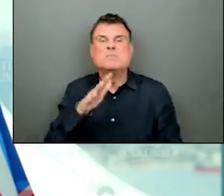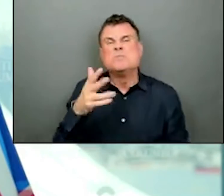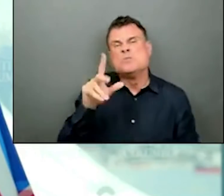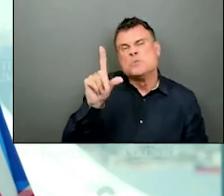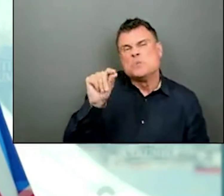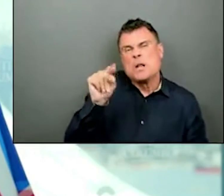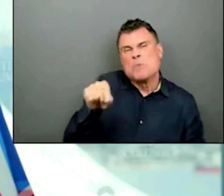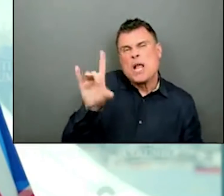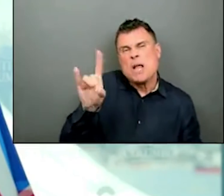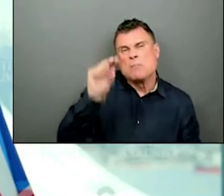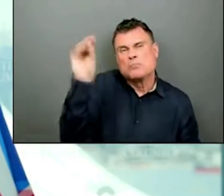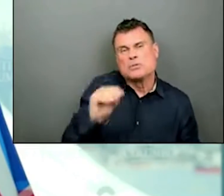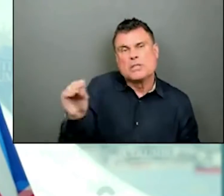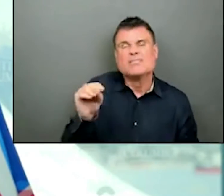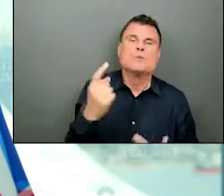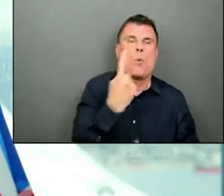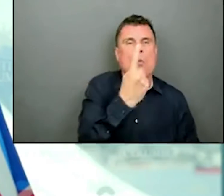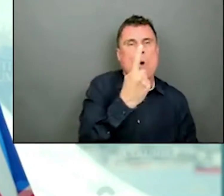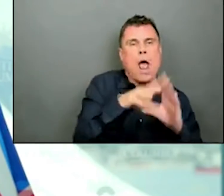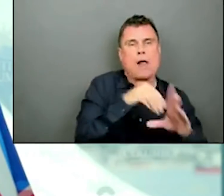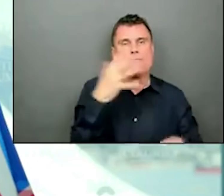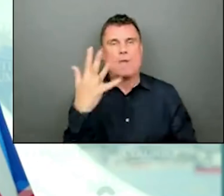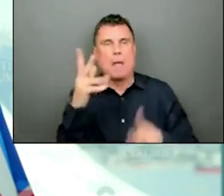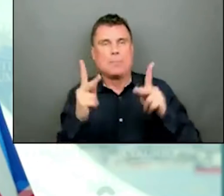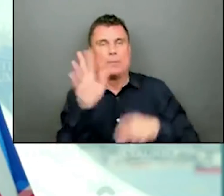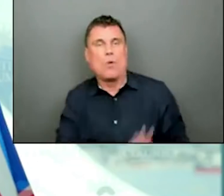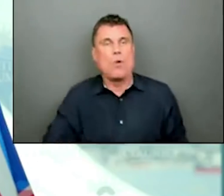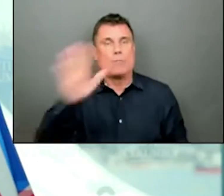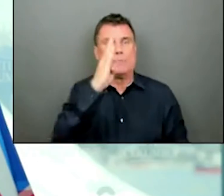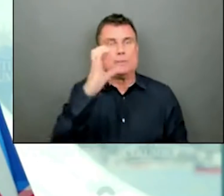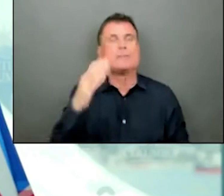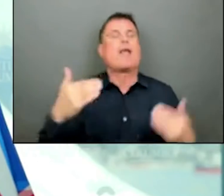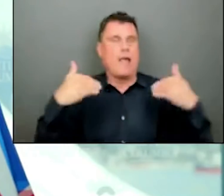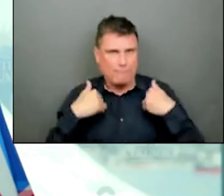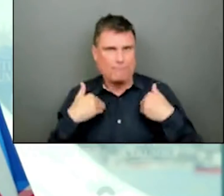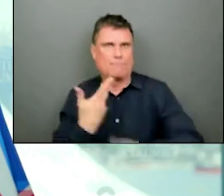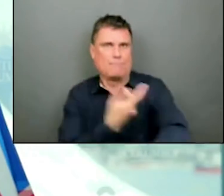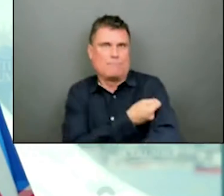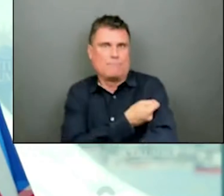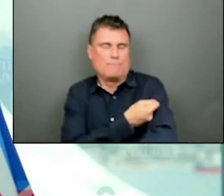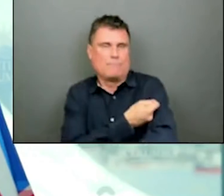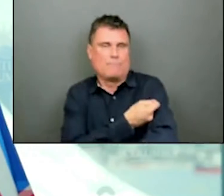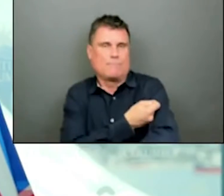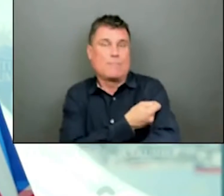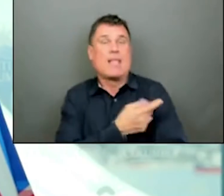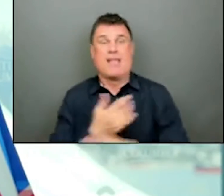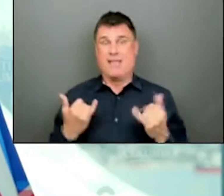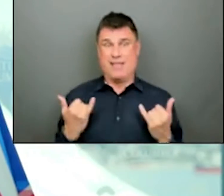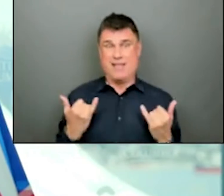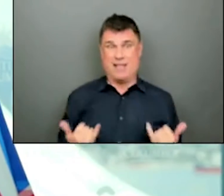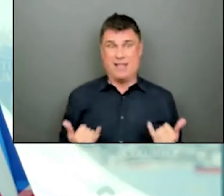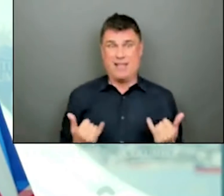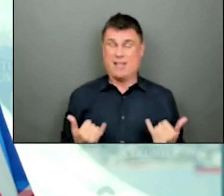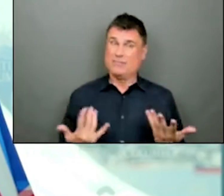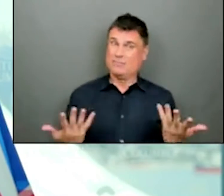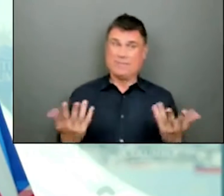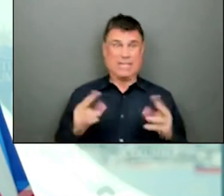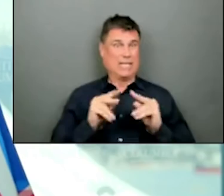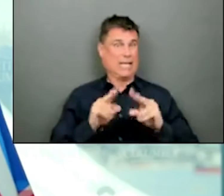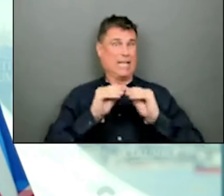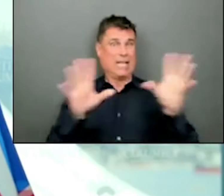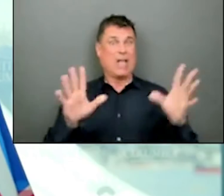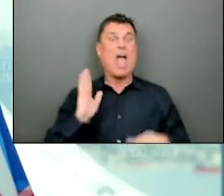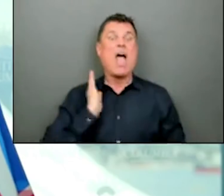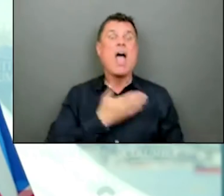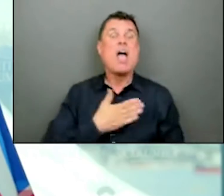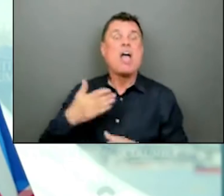1 in 5 of those eligible to be vaccinated. But this is a time, and it's clear, that our fight is not over. We